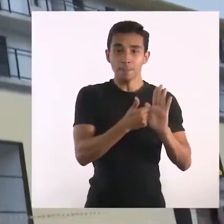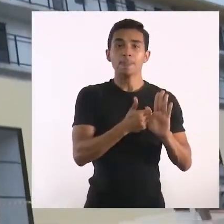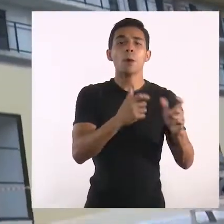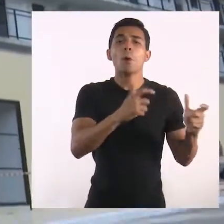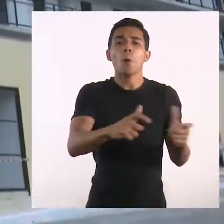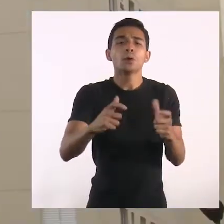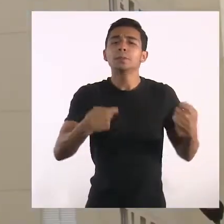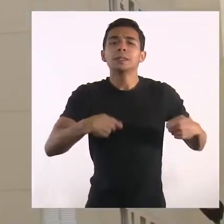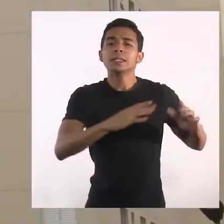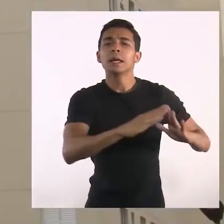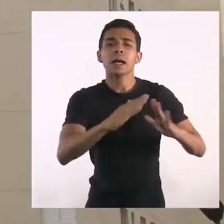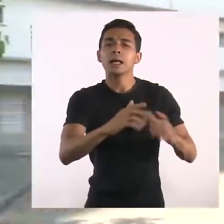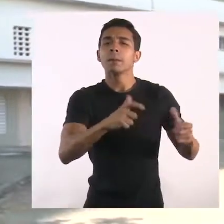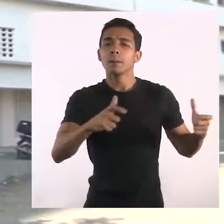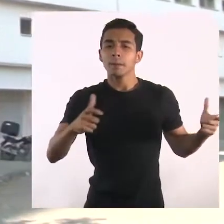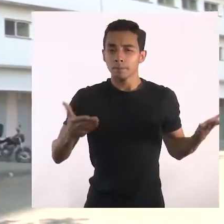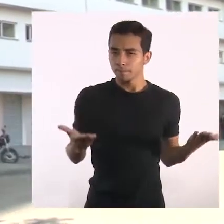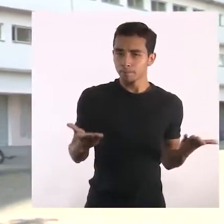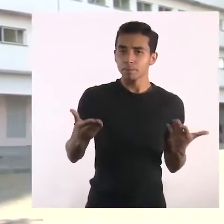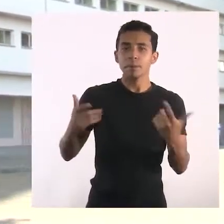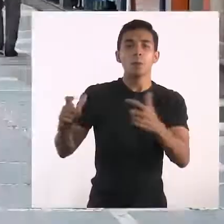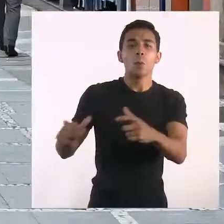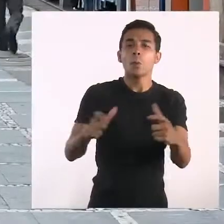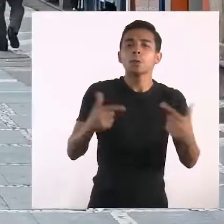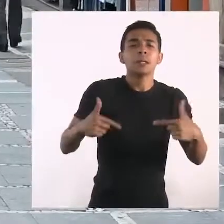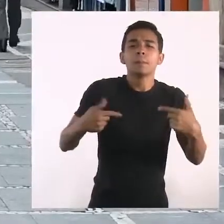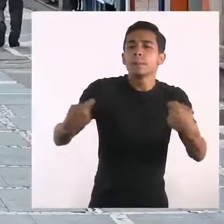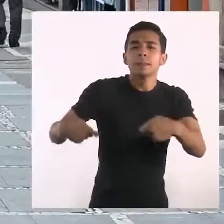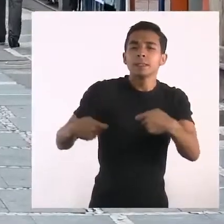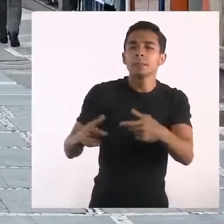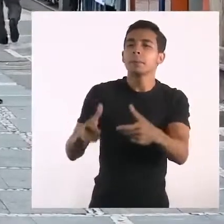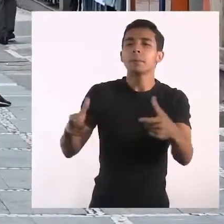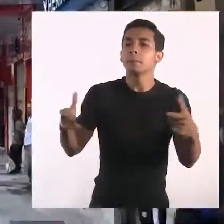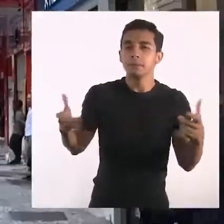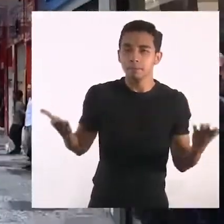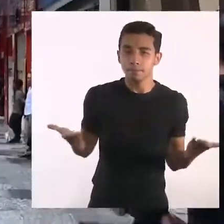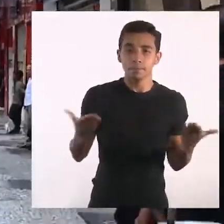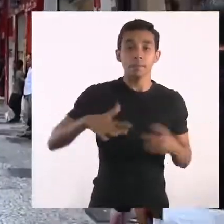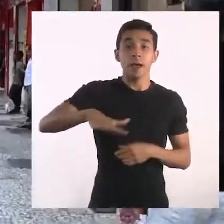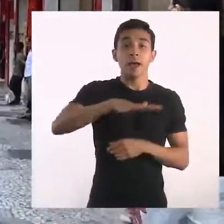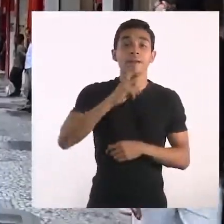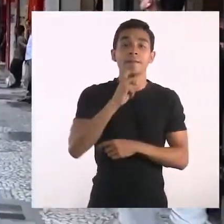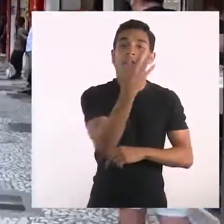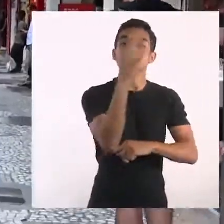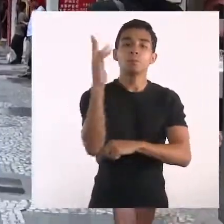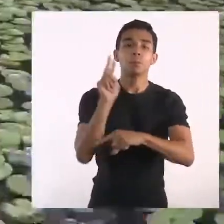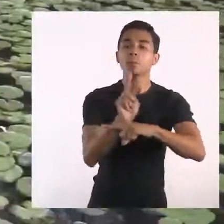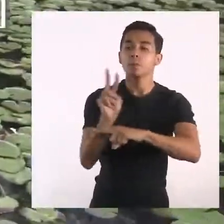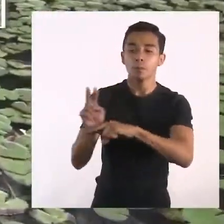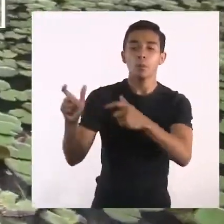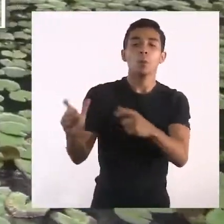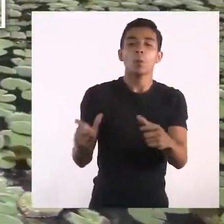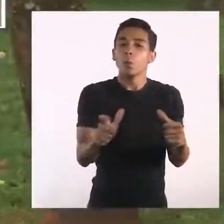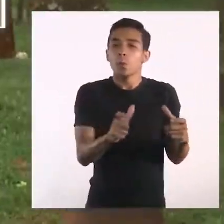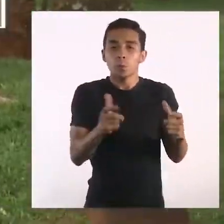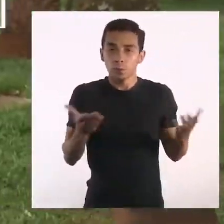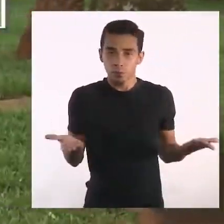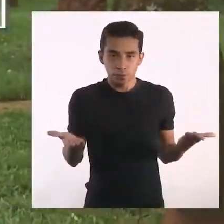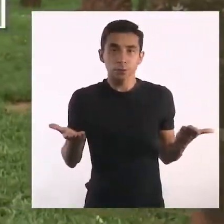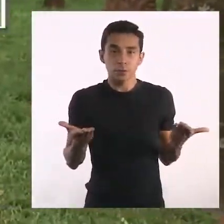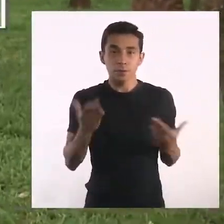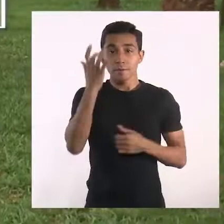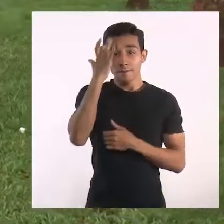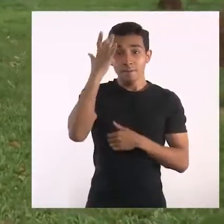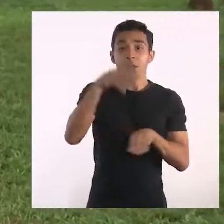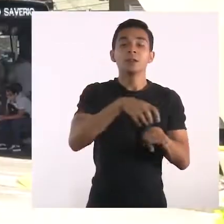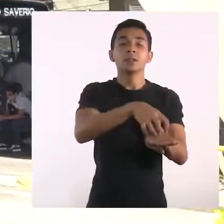Onde deve ser incentivada a construção de moradias? Quais regiões têm maior vocação para a geração de empregos? Onde preservar ou criar